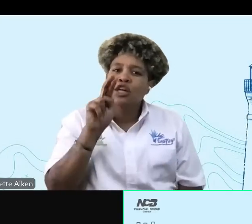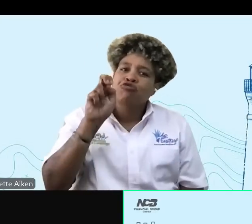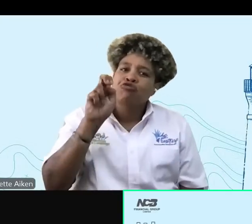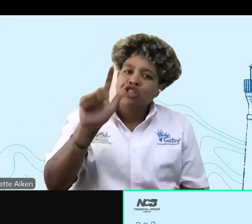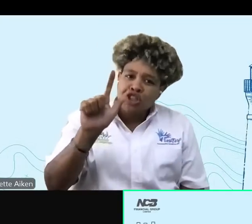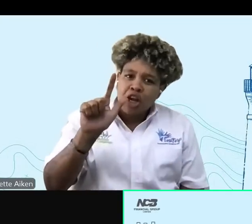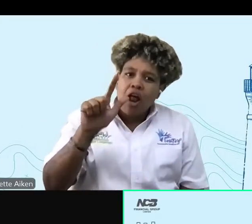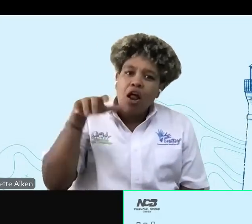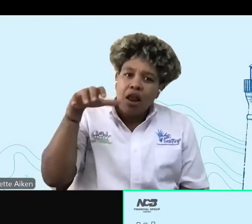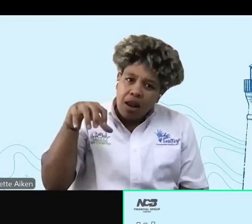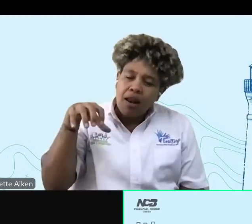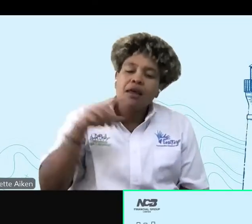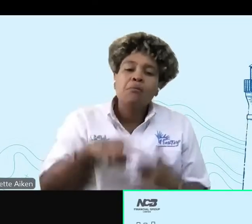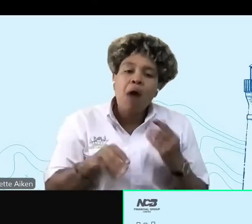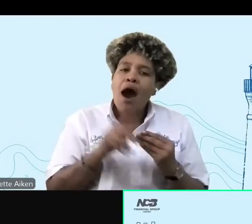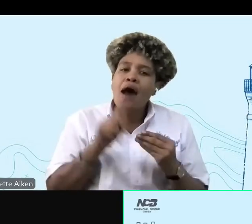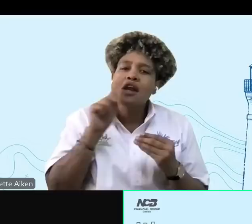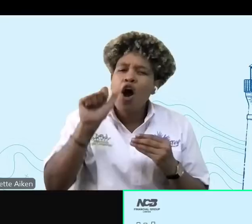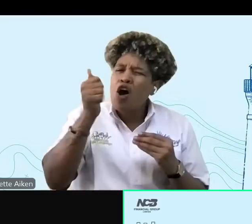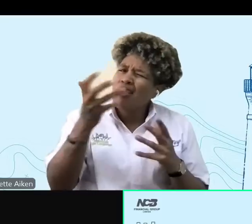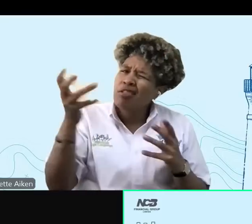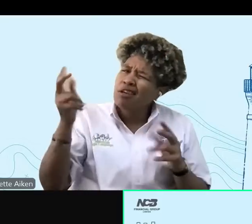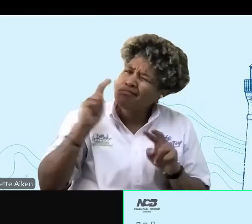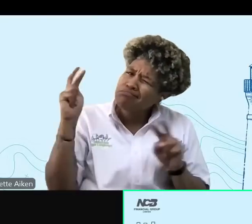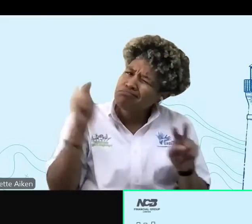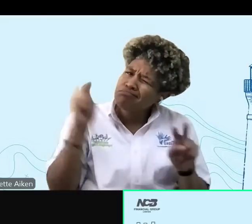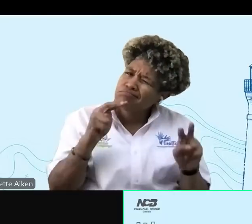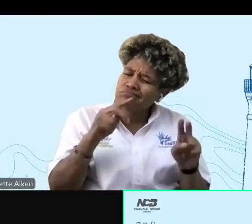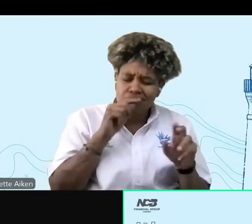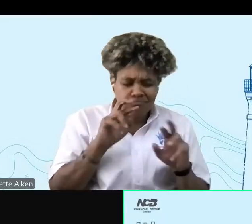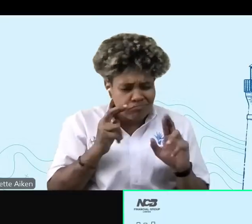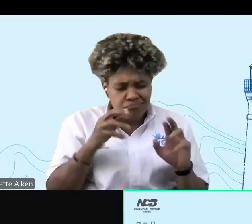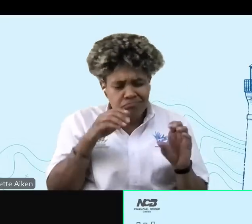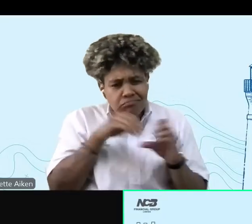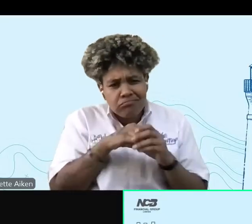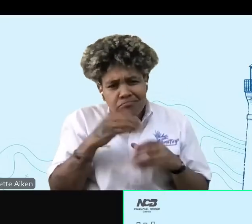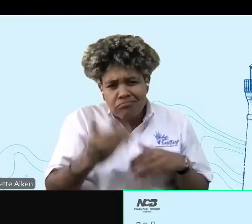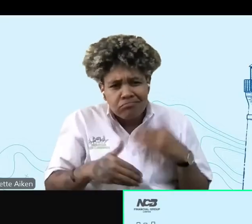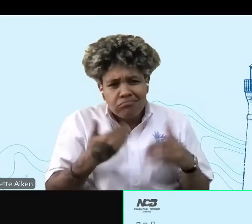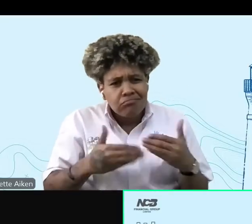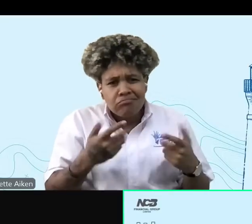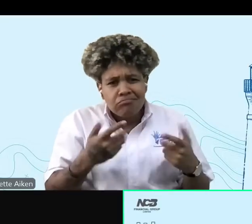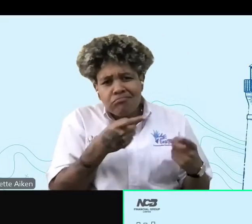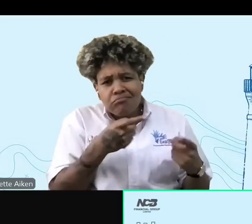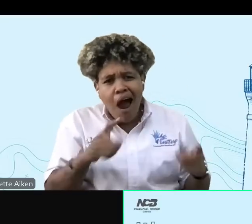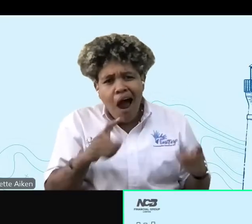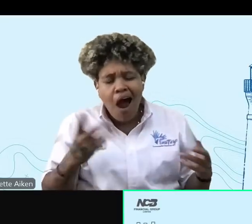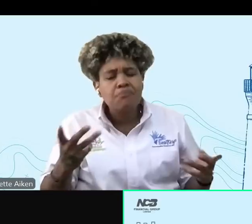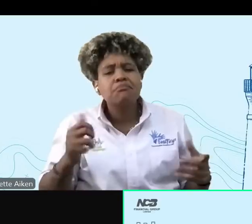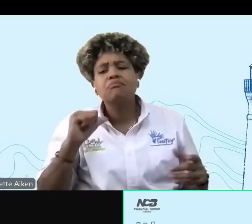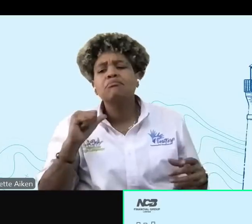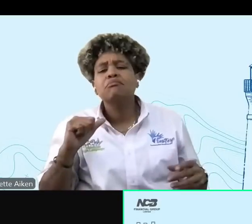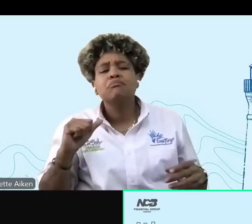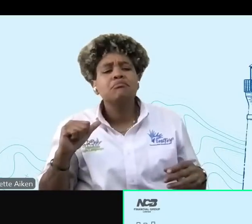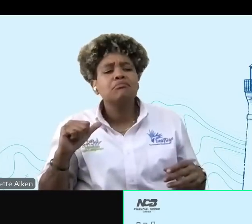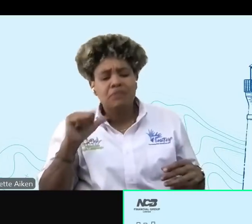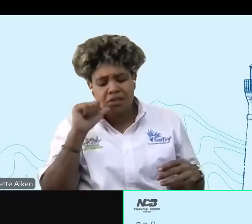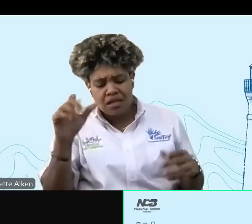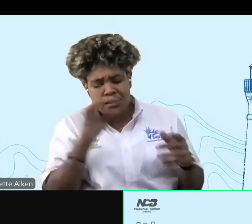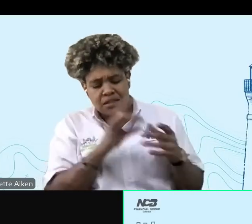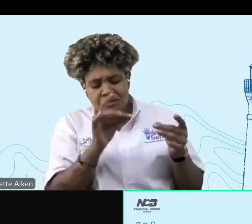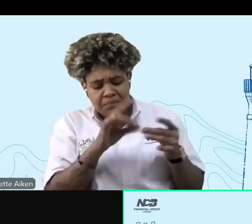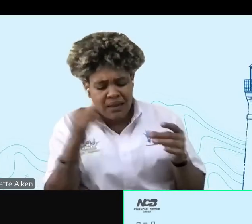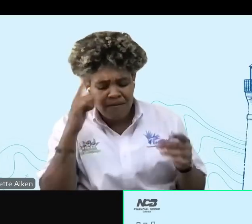portfolio. And then the other thing that came into play is, and not to speak for Ian